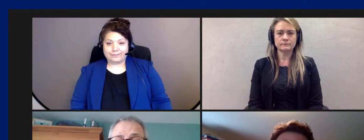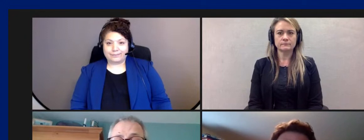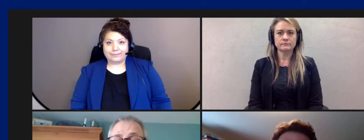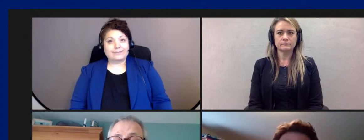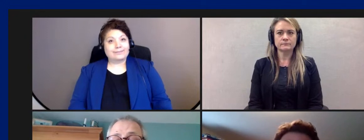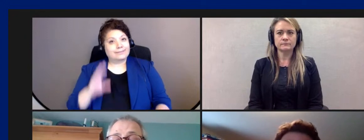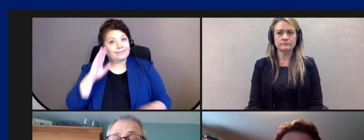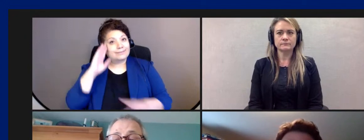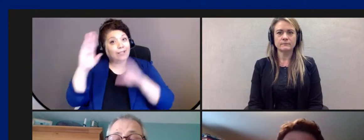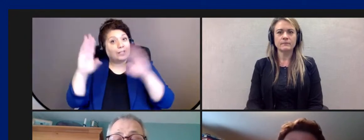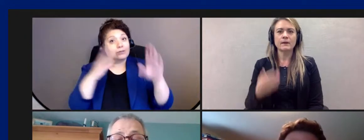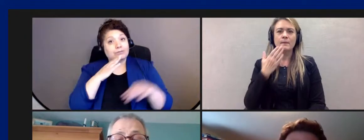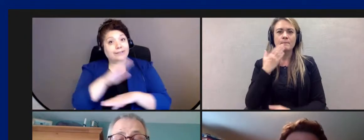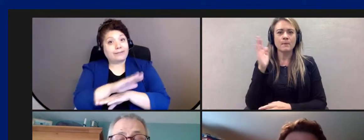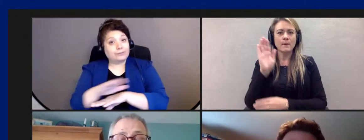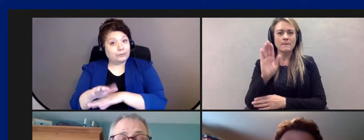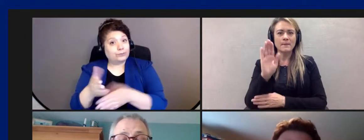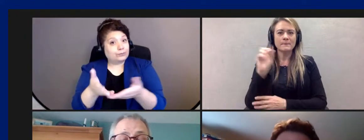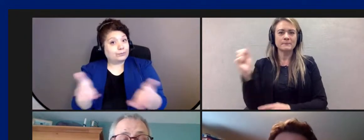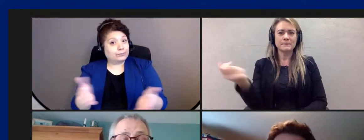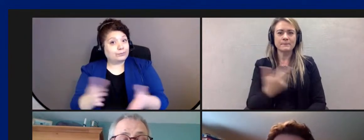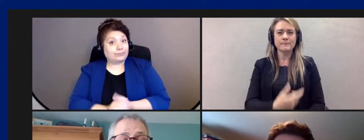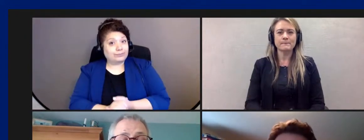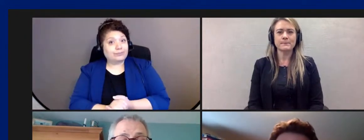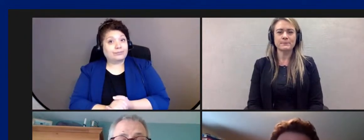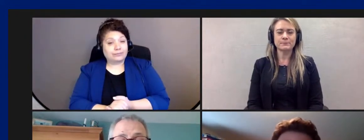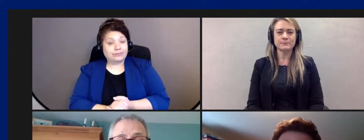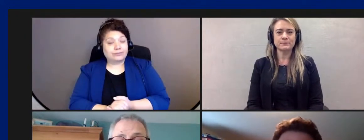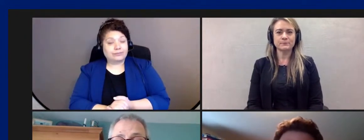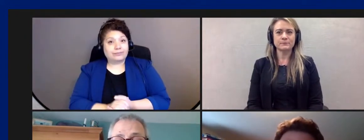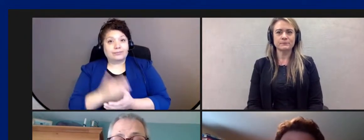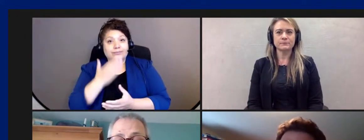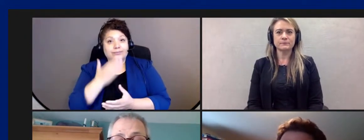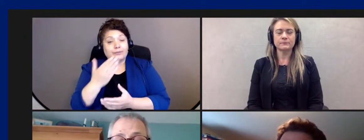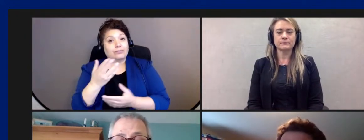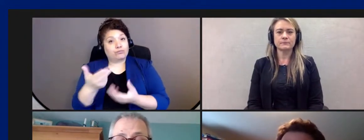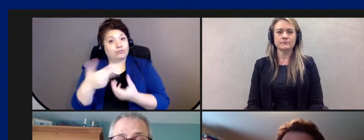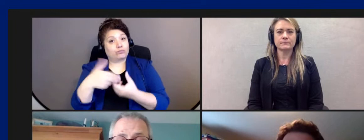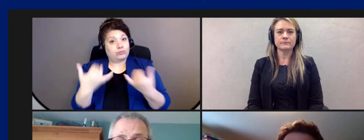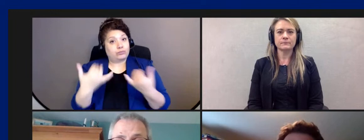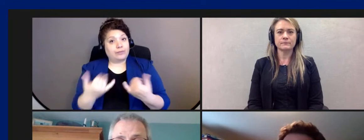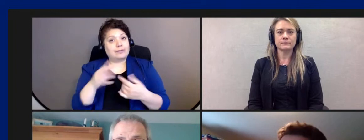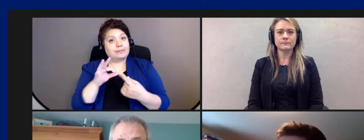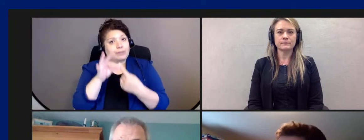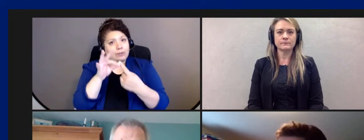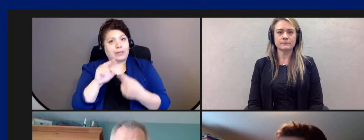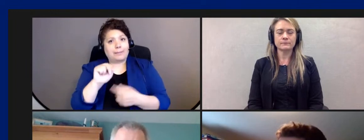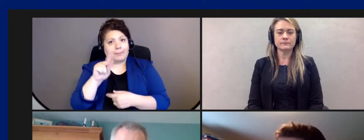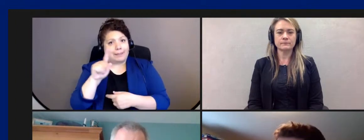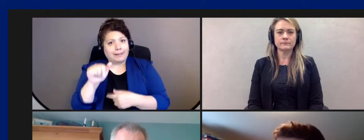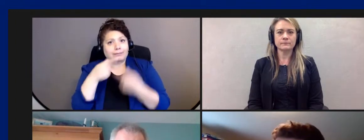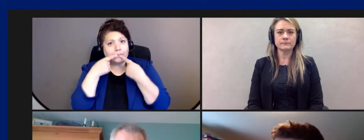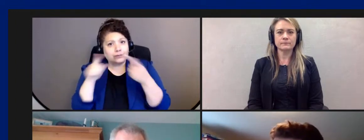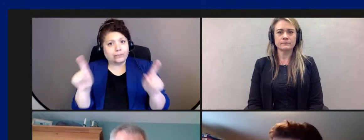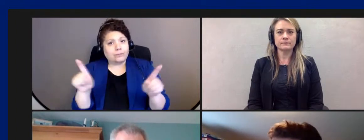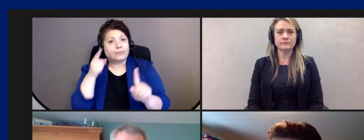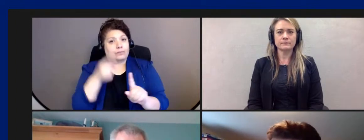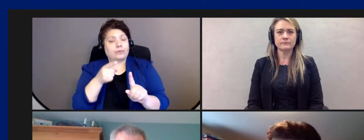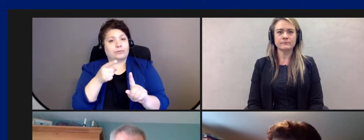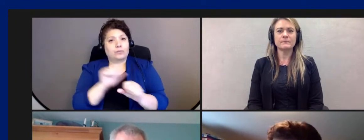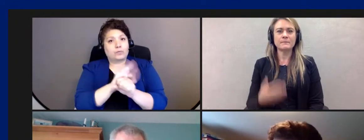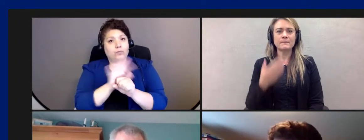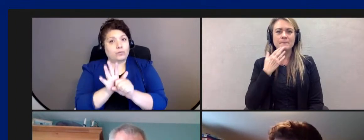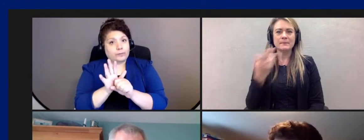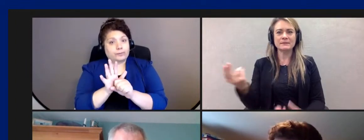Good afternoon et bon après-midi à tous. Thank you for joining us for today's special media availability on the novel coronavirus COVID-19. Merci